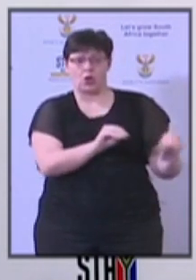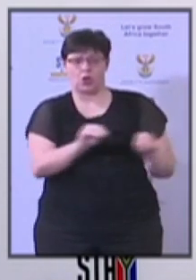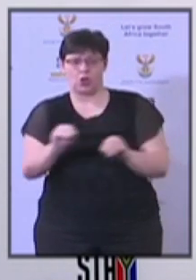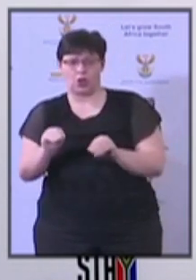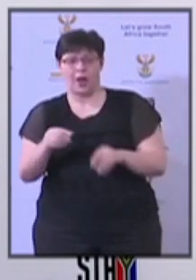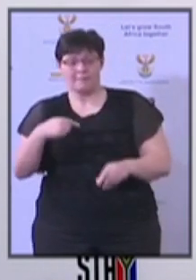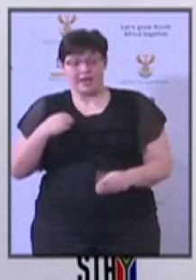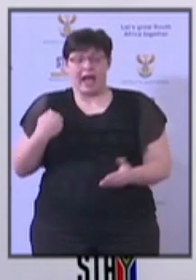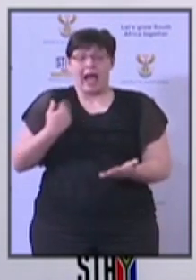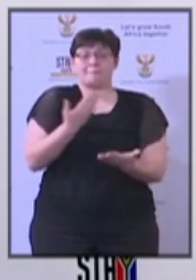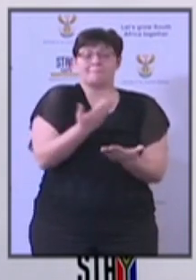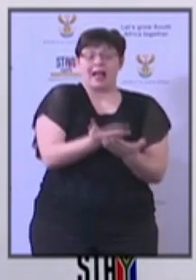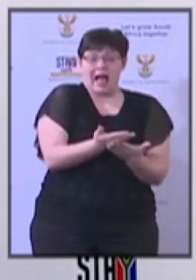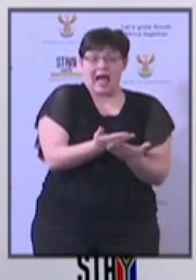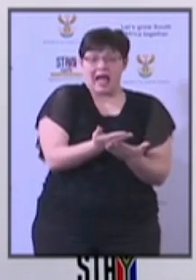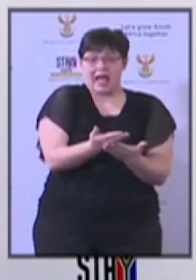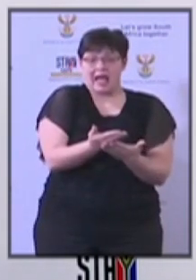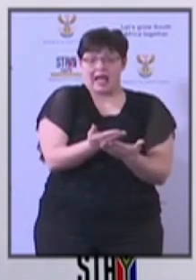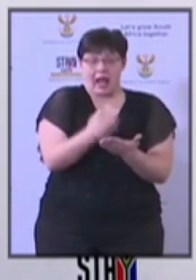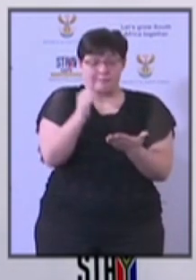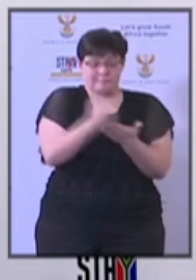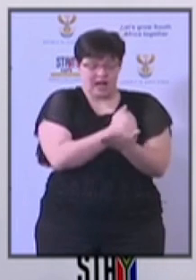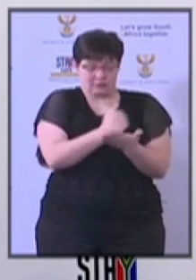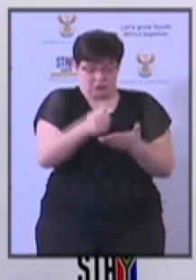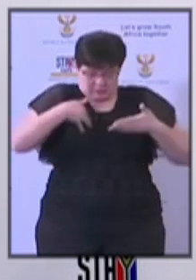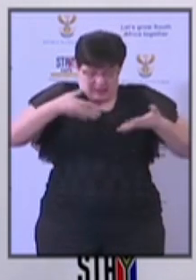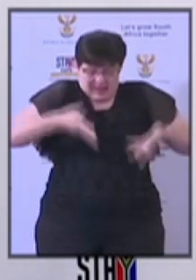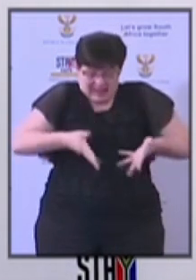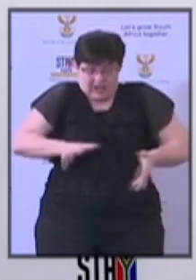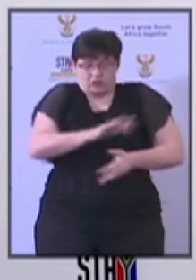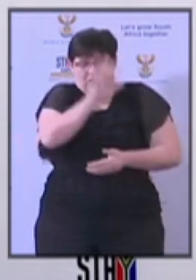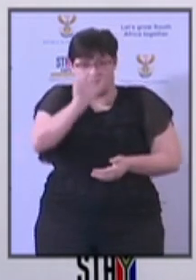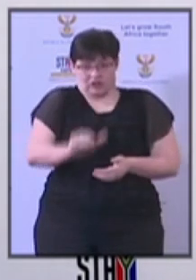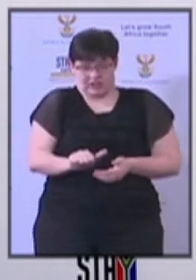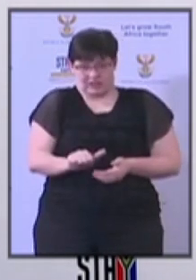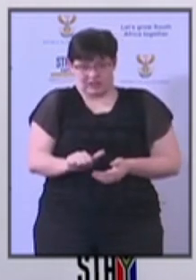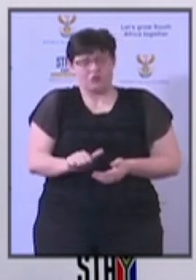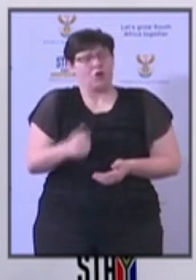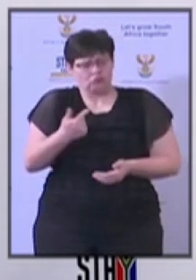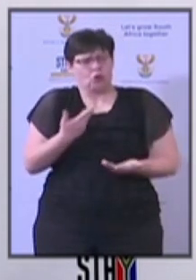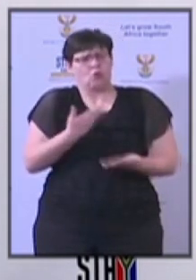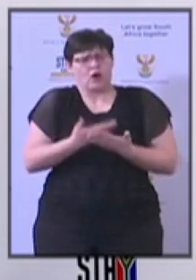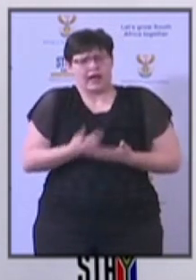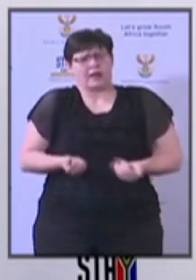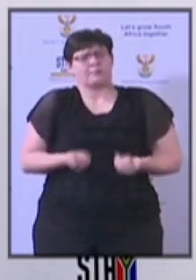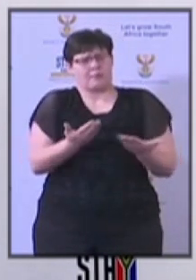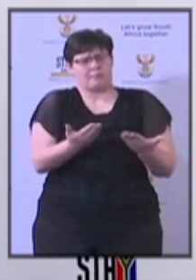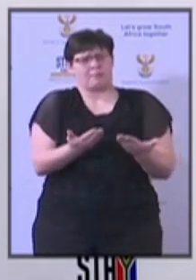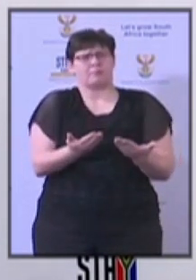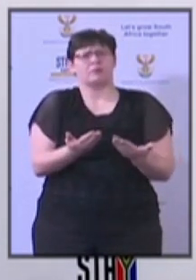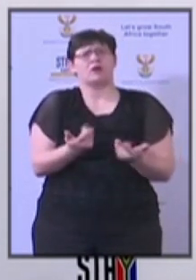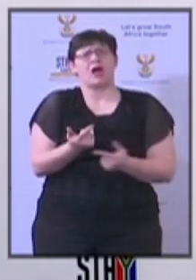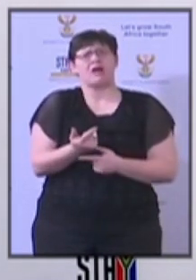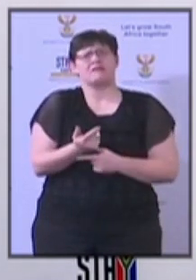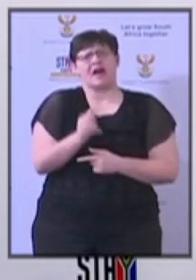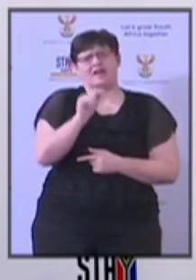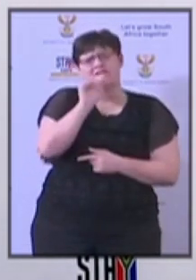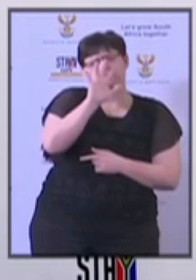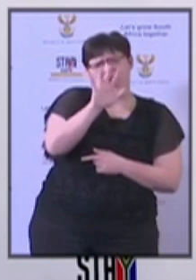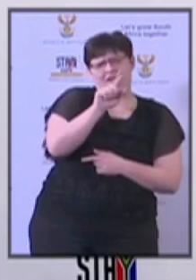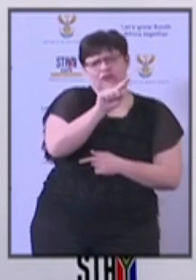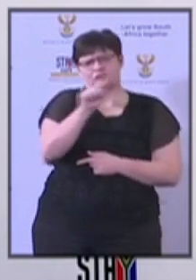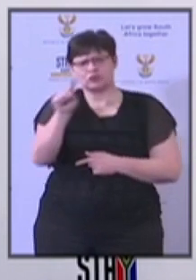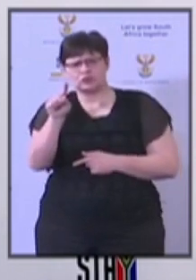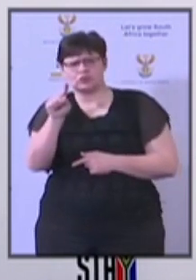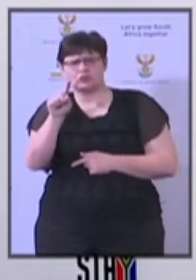for a passport in South Africa, our standard is that we can issue it between 5 and 13 days, and we've